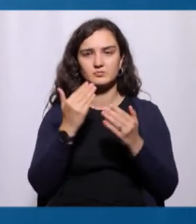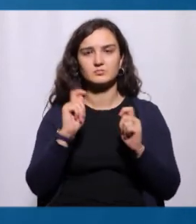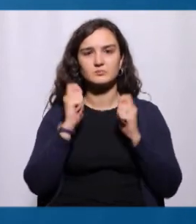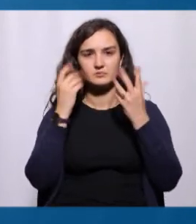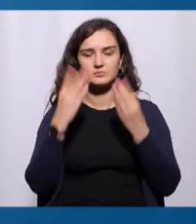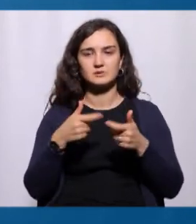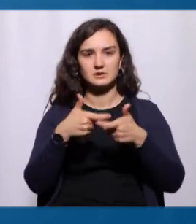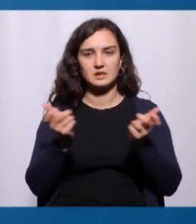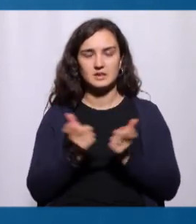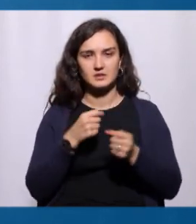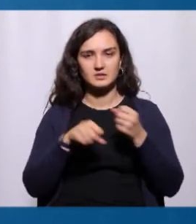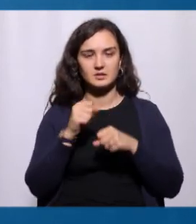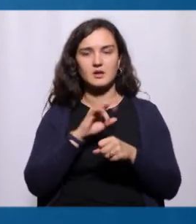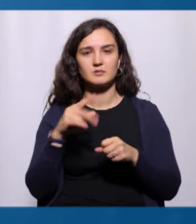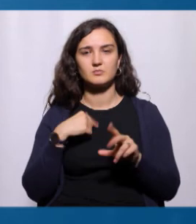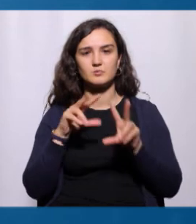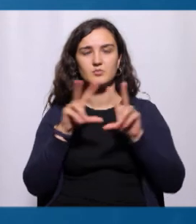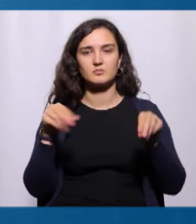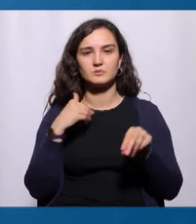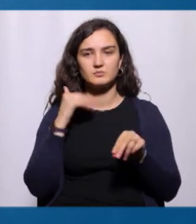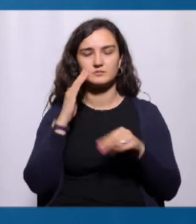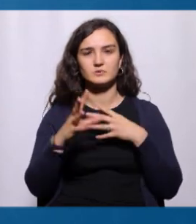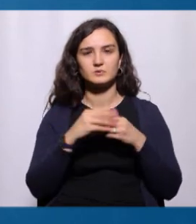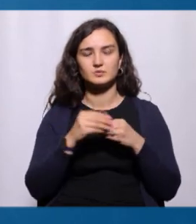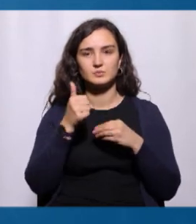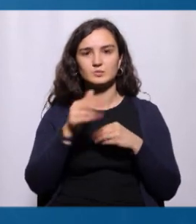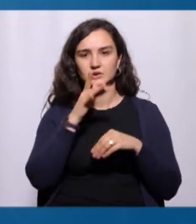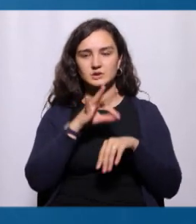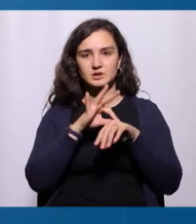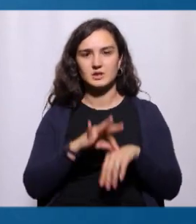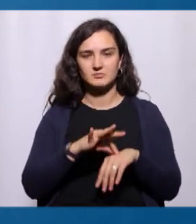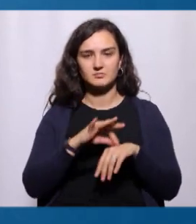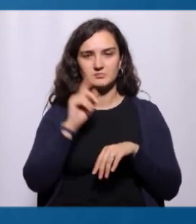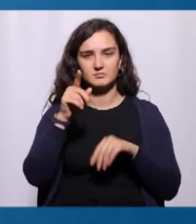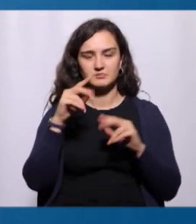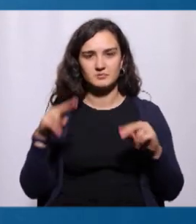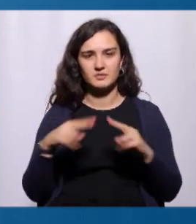birthday cake, or I promise we will have a good time in Paris.